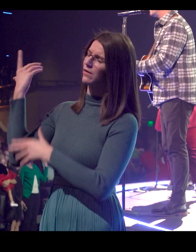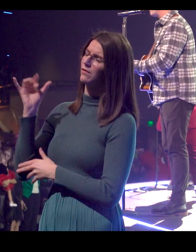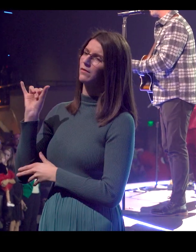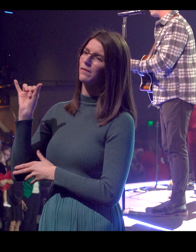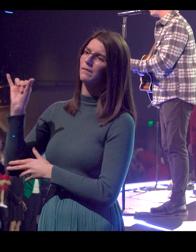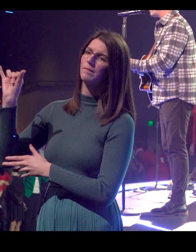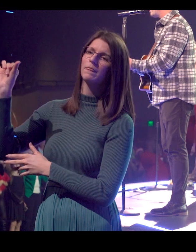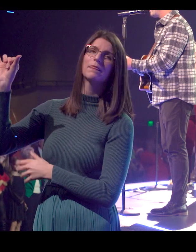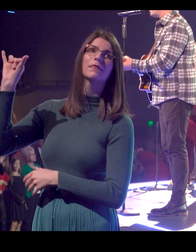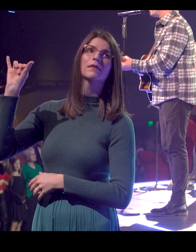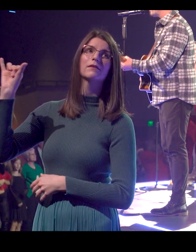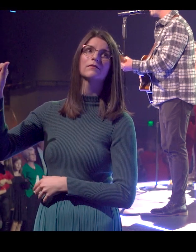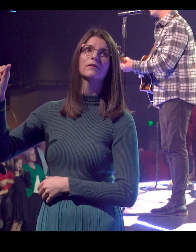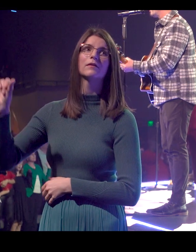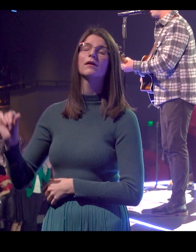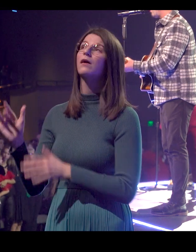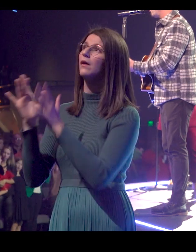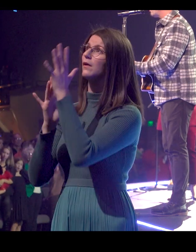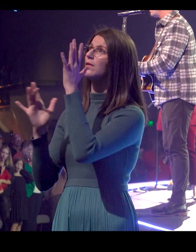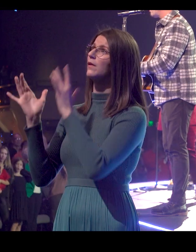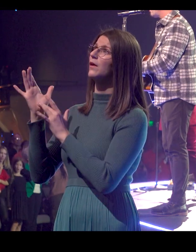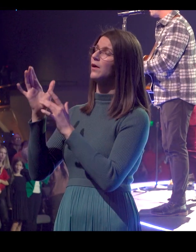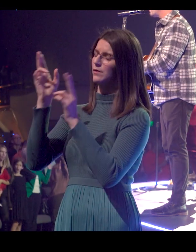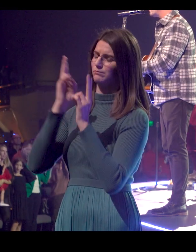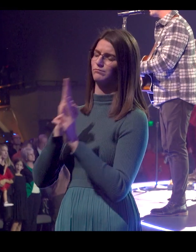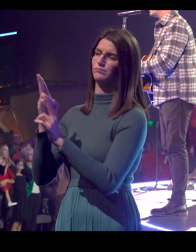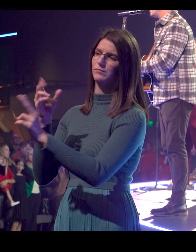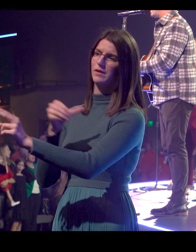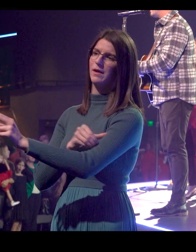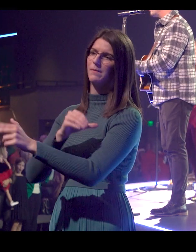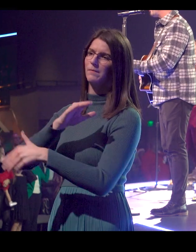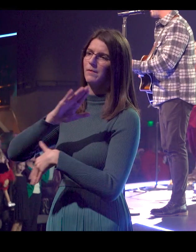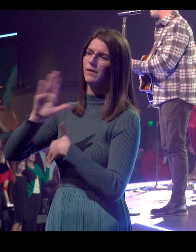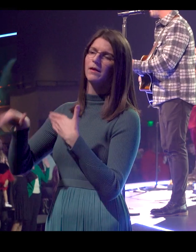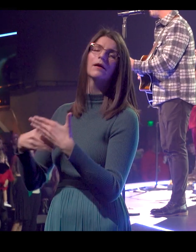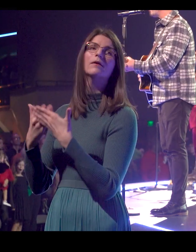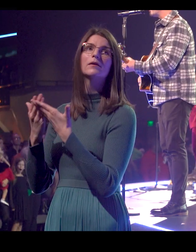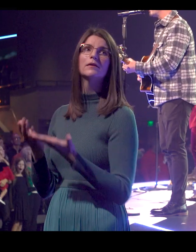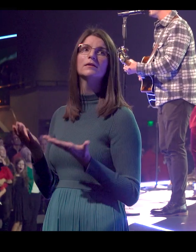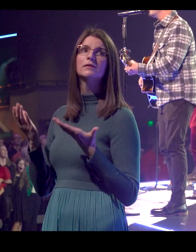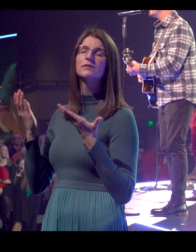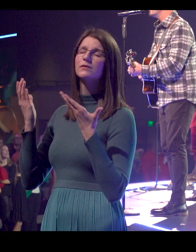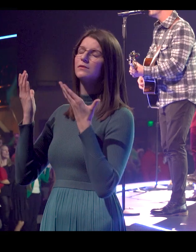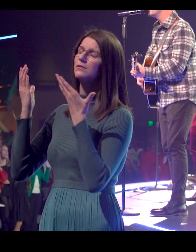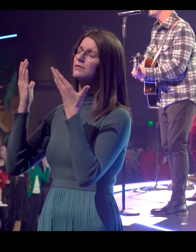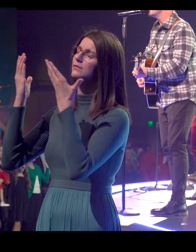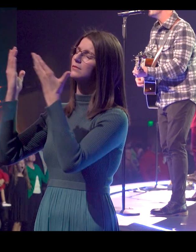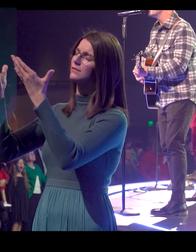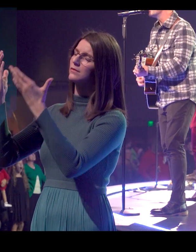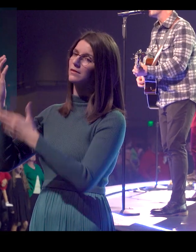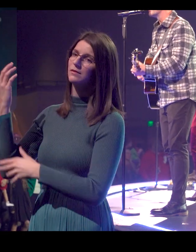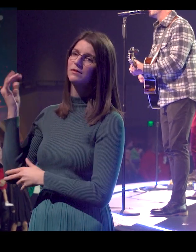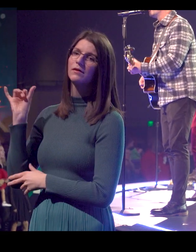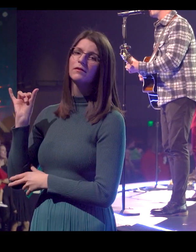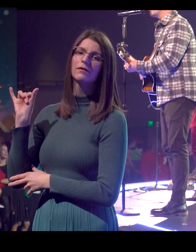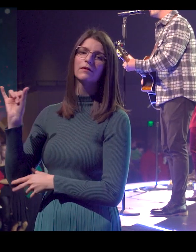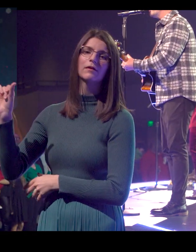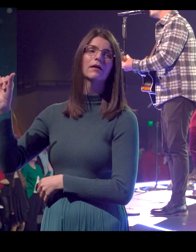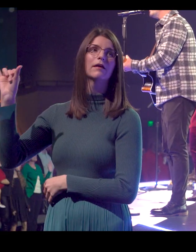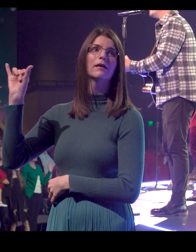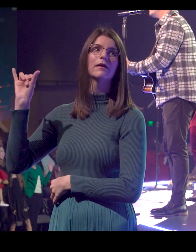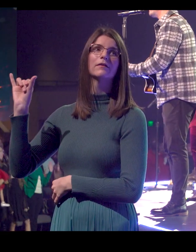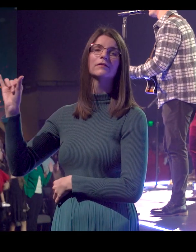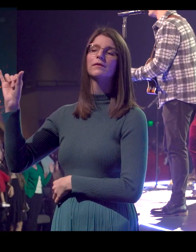honor and power to Jesus forever. All honor